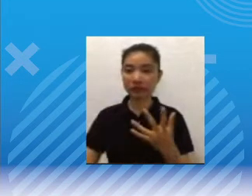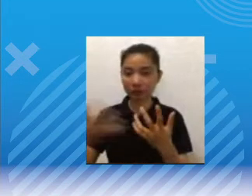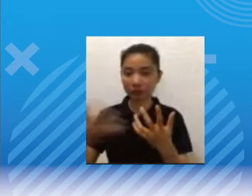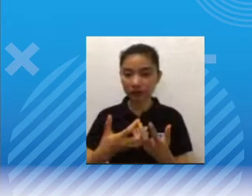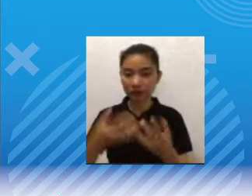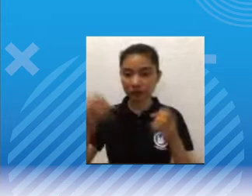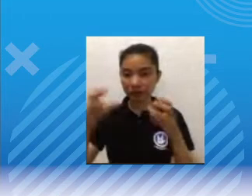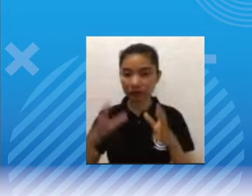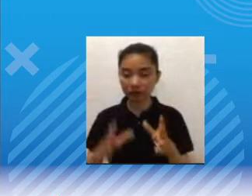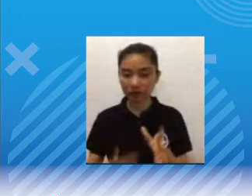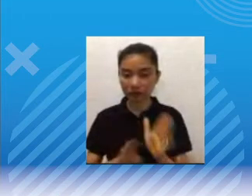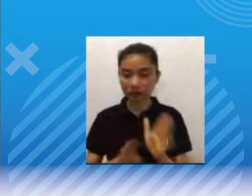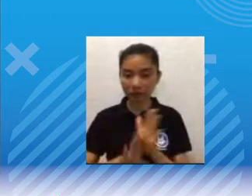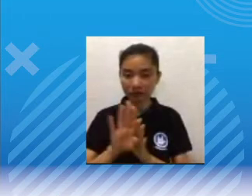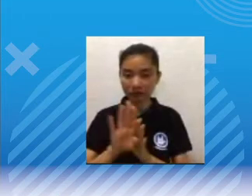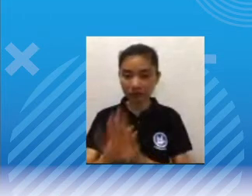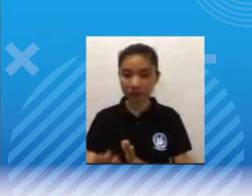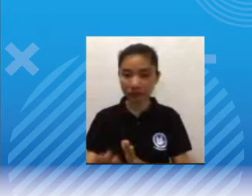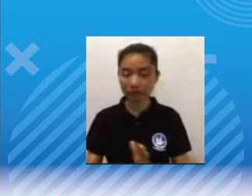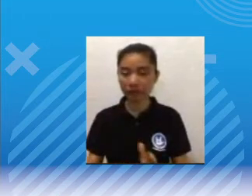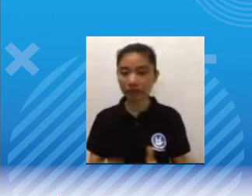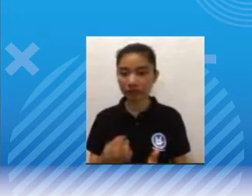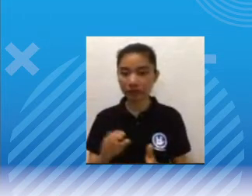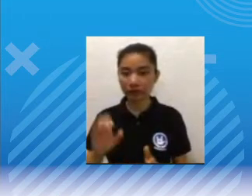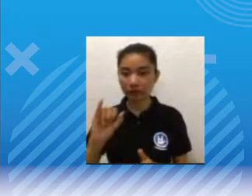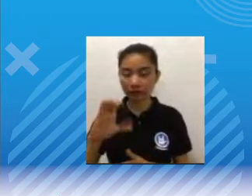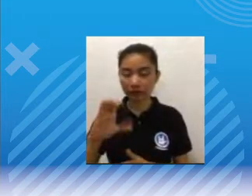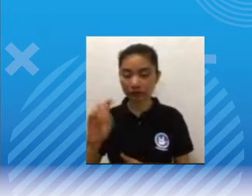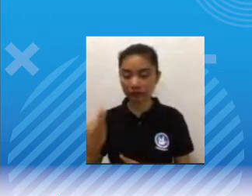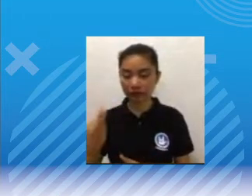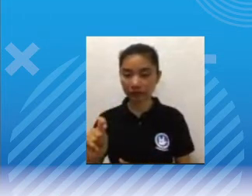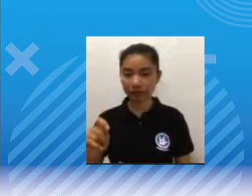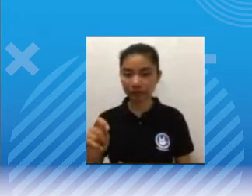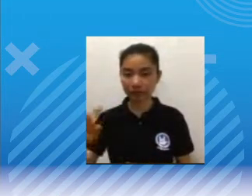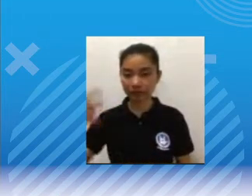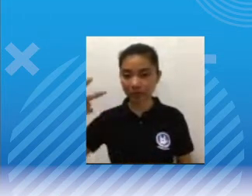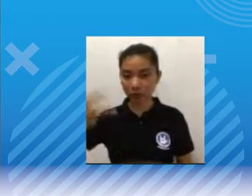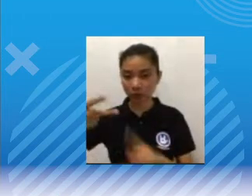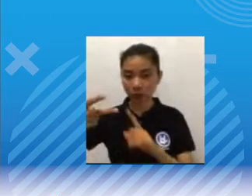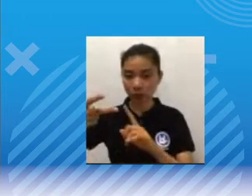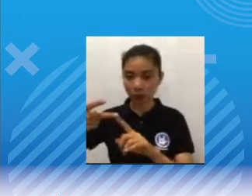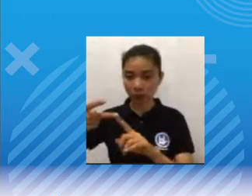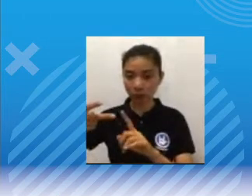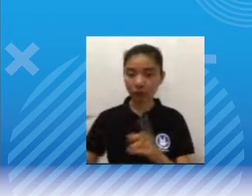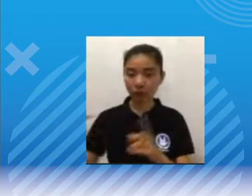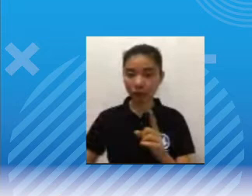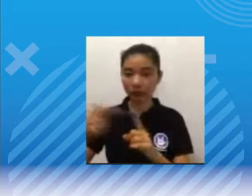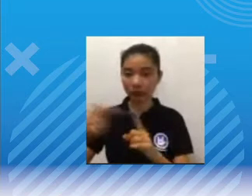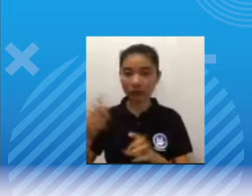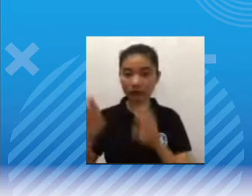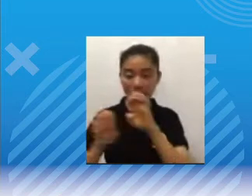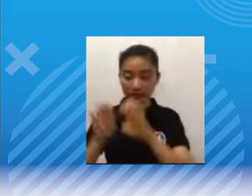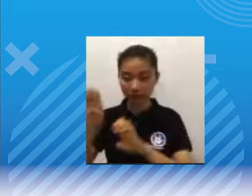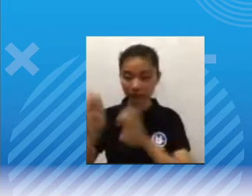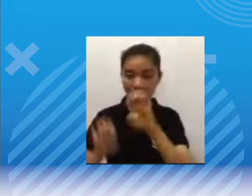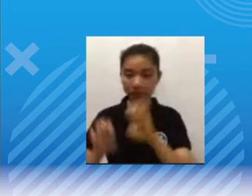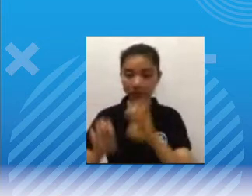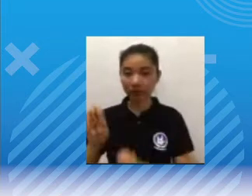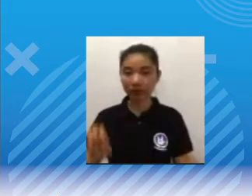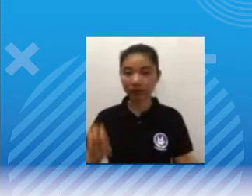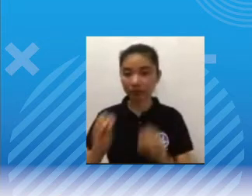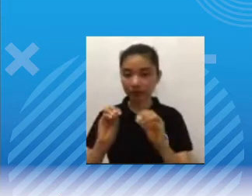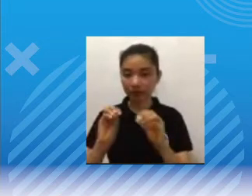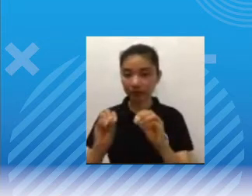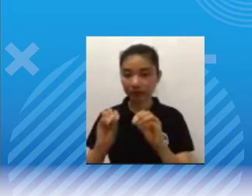to address specific learning goals. And number two, evaluate with colleagues teaching strategies that are responsive to the